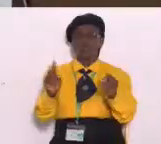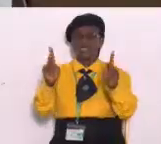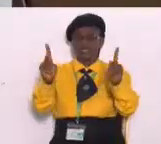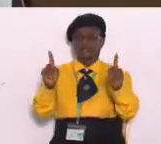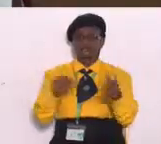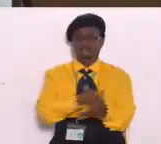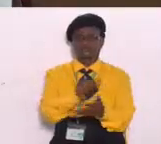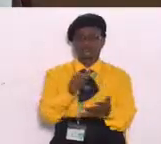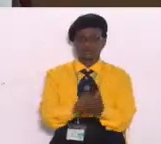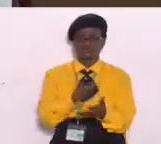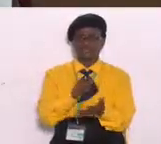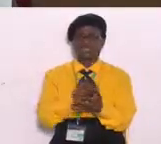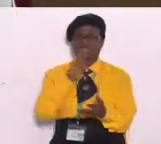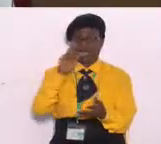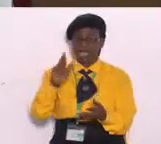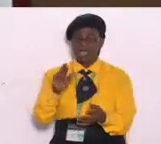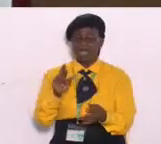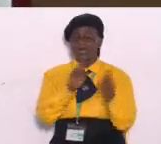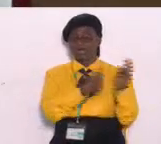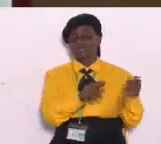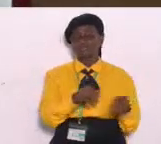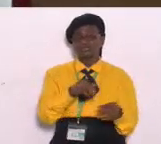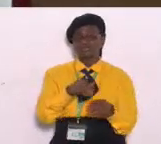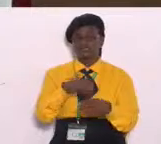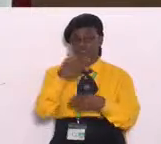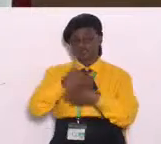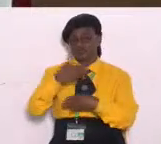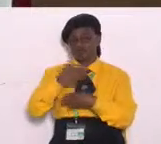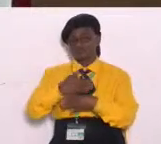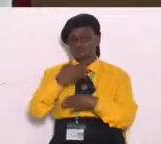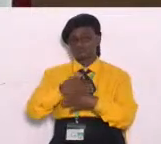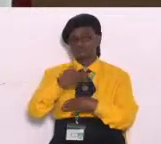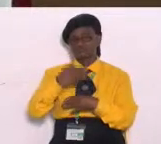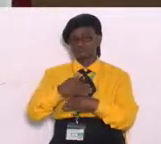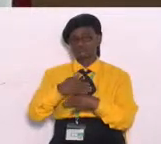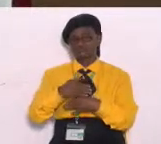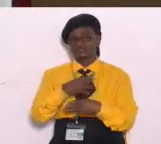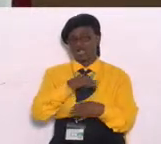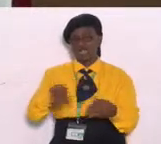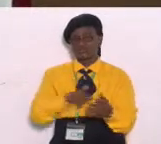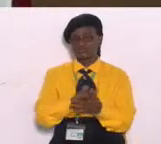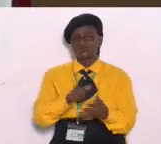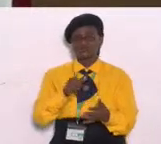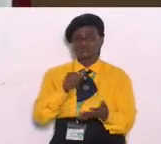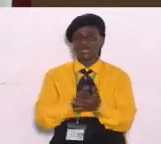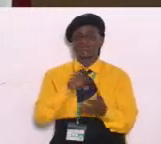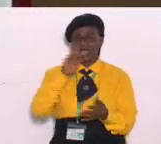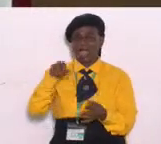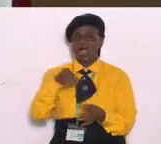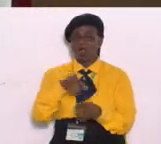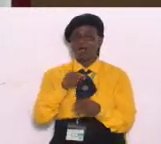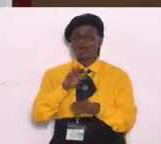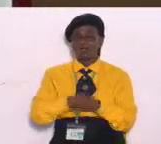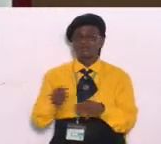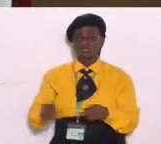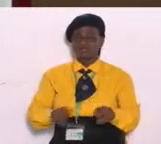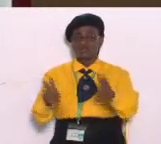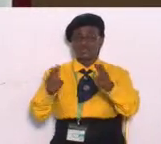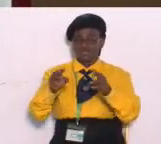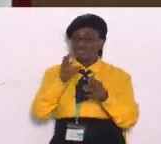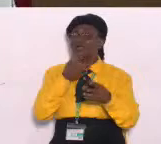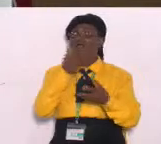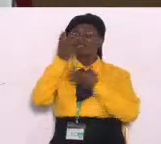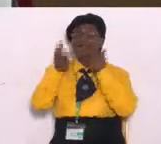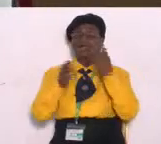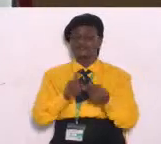Those of you already on the in the front, and those who are on the way, cry to the Almighty God now